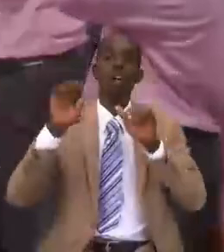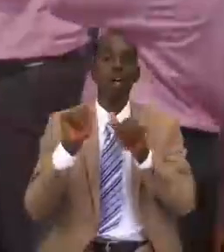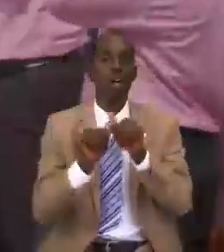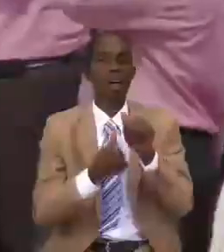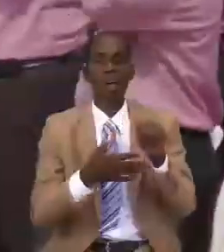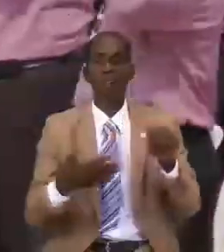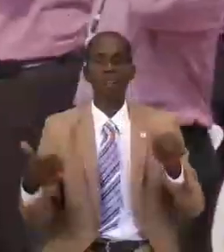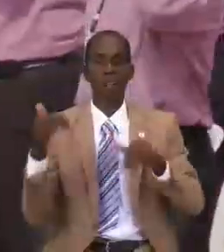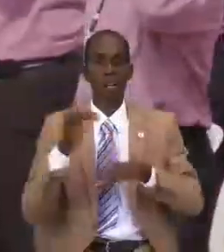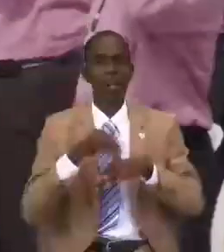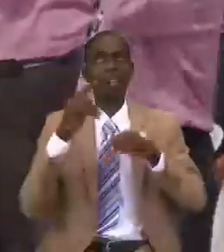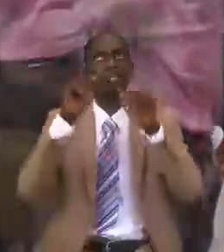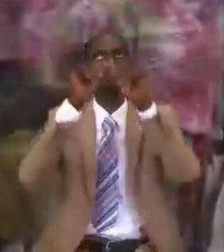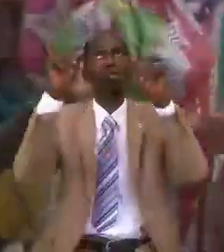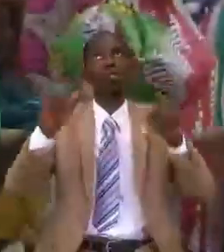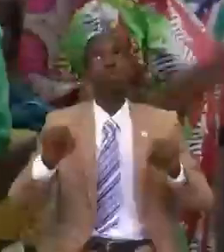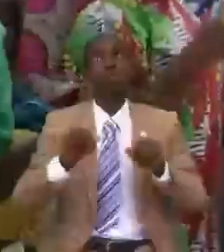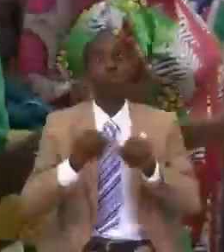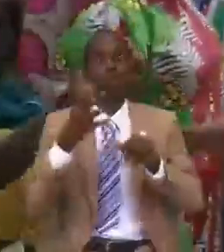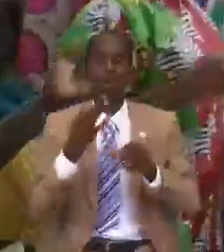God's glory.